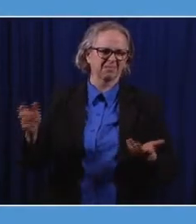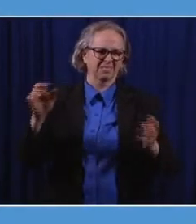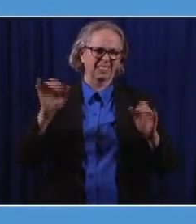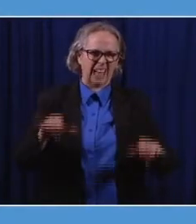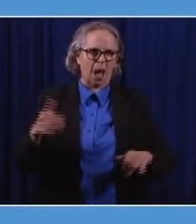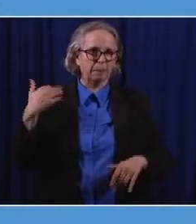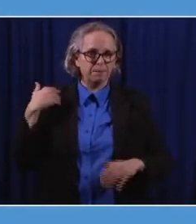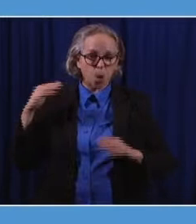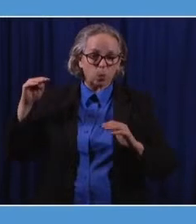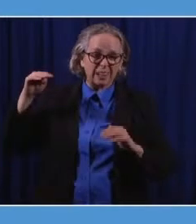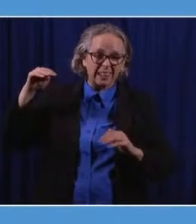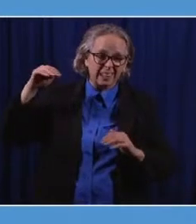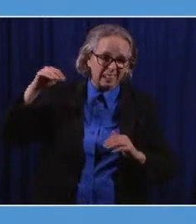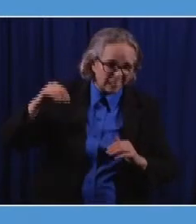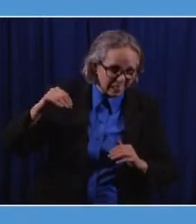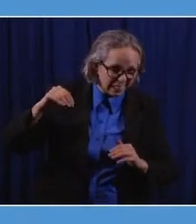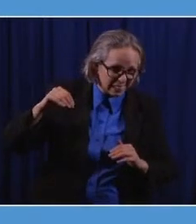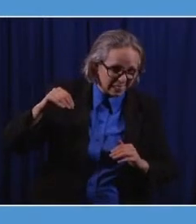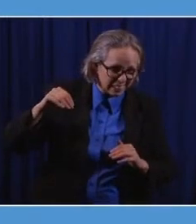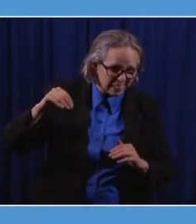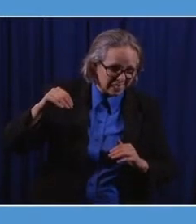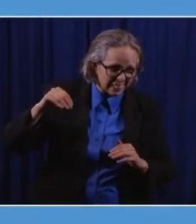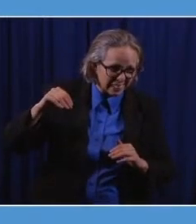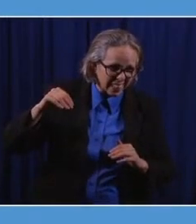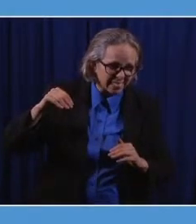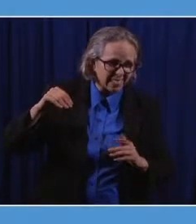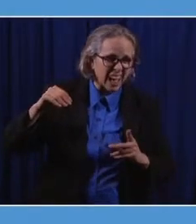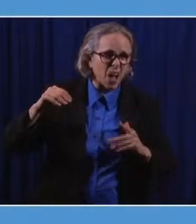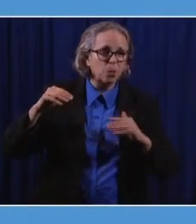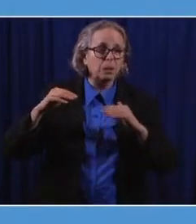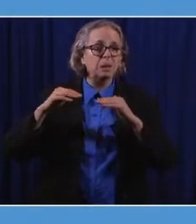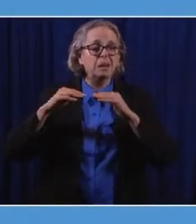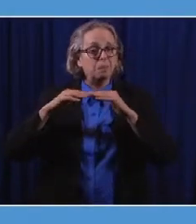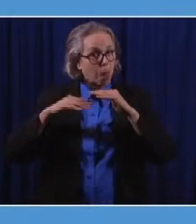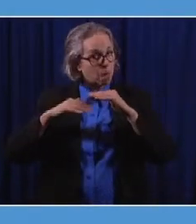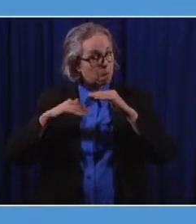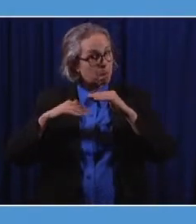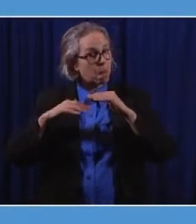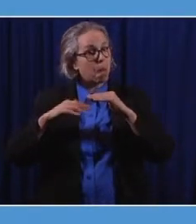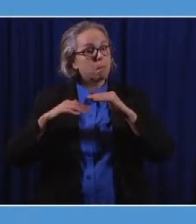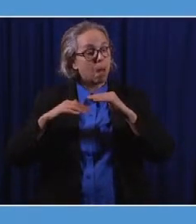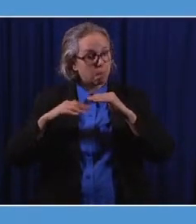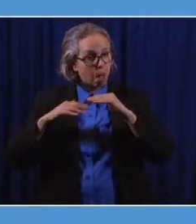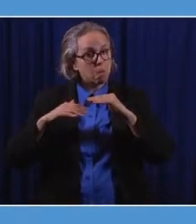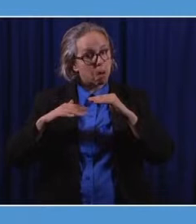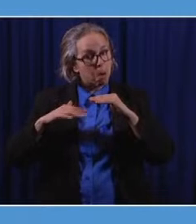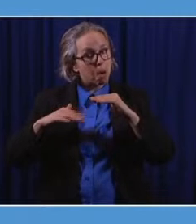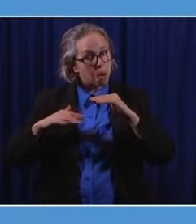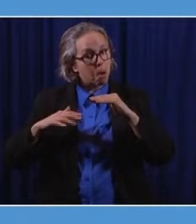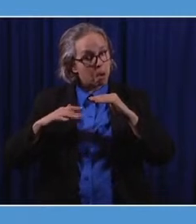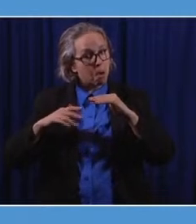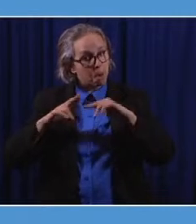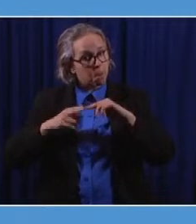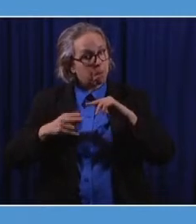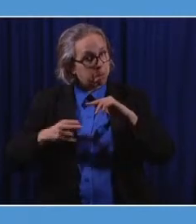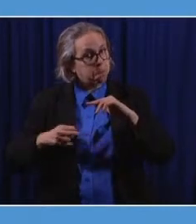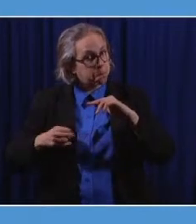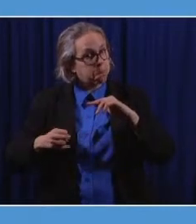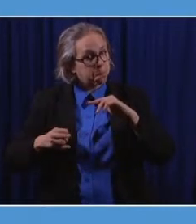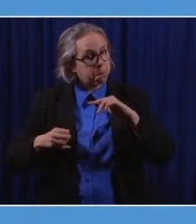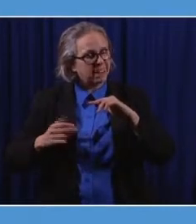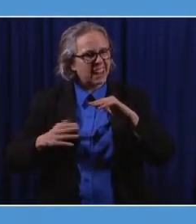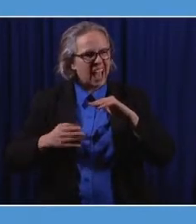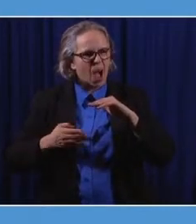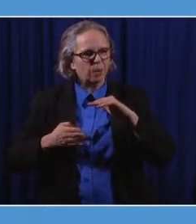and for a while we had an average below 1,000 cases a day. Now we're